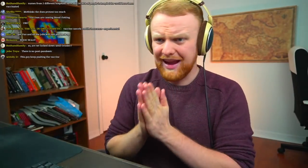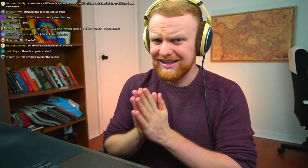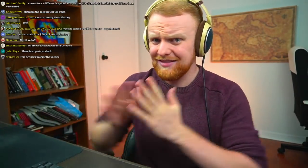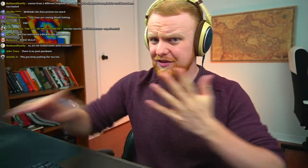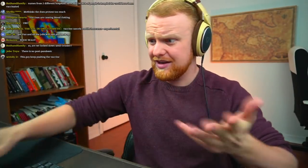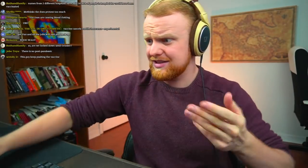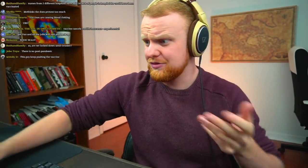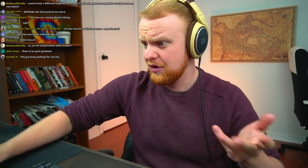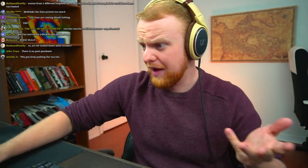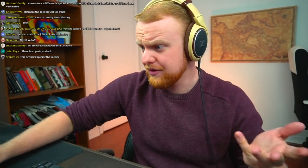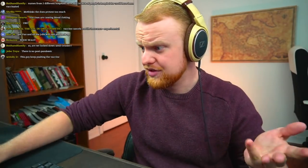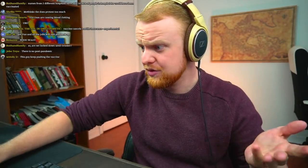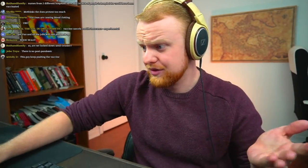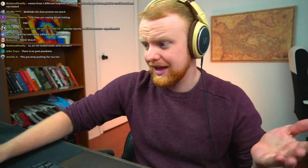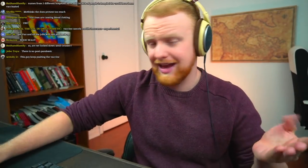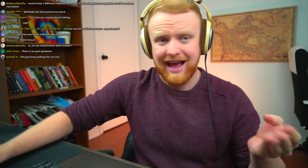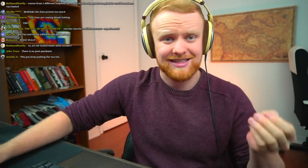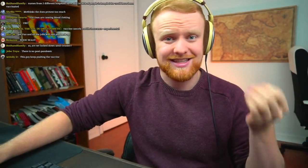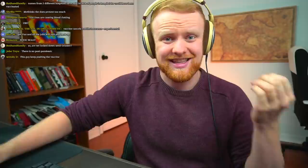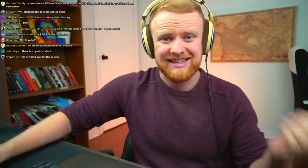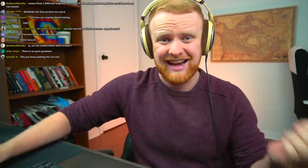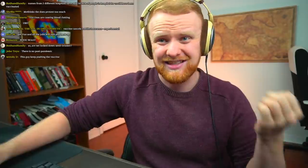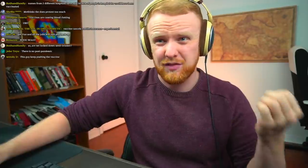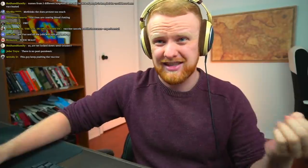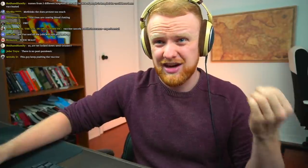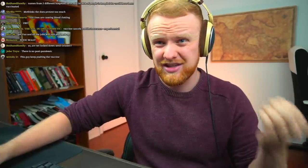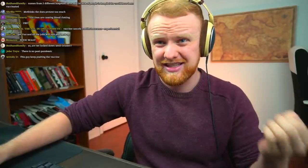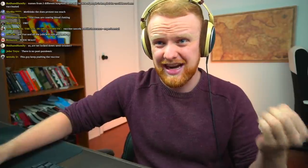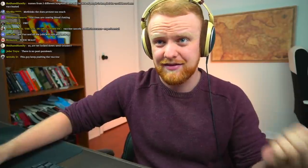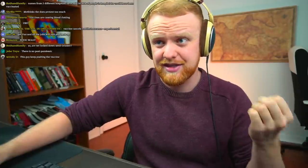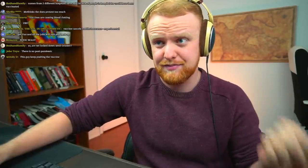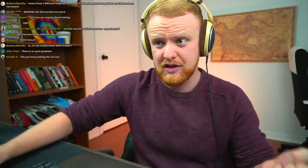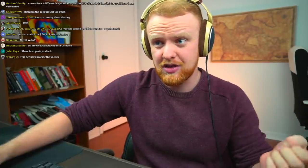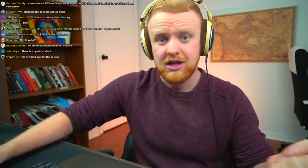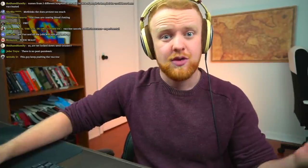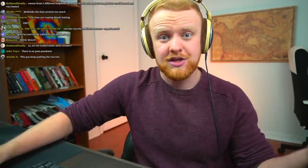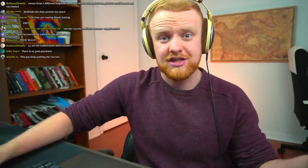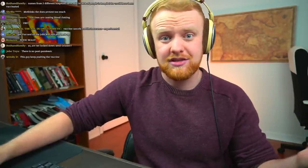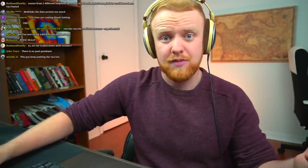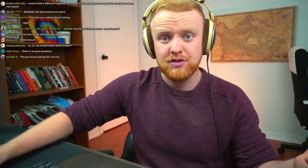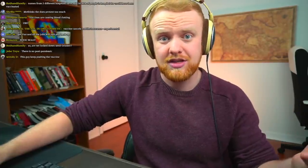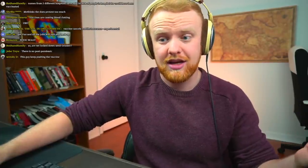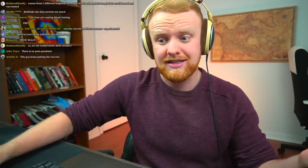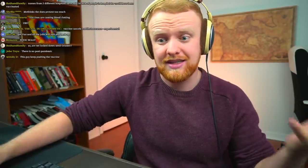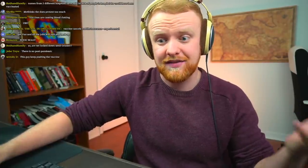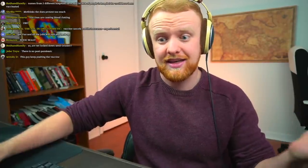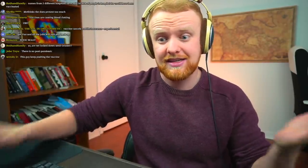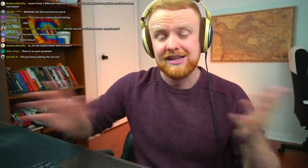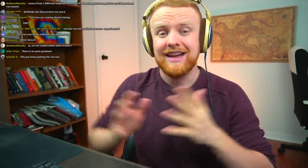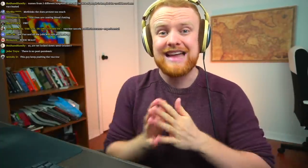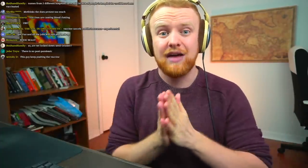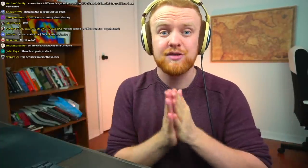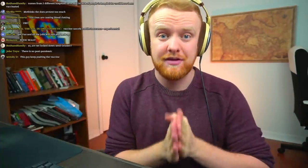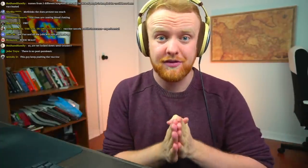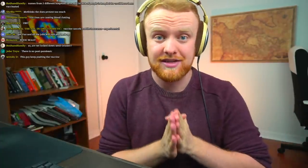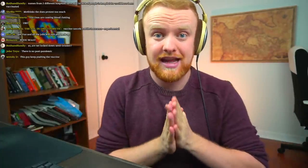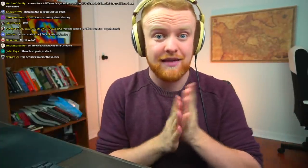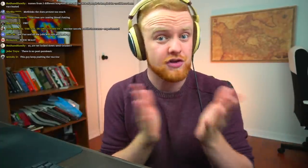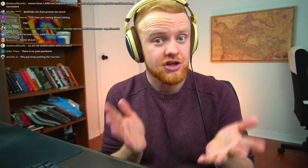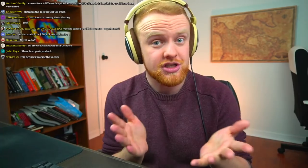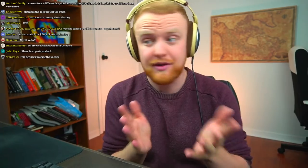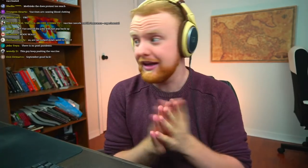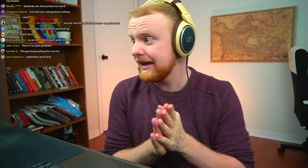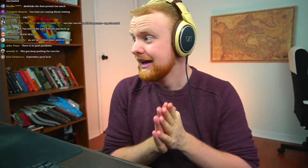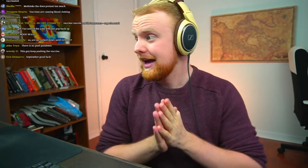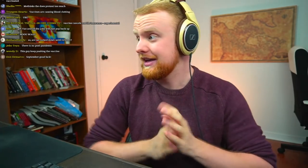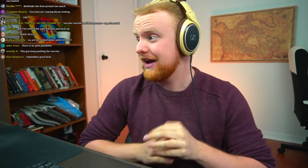I'm expecting for us to rather soon get access to the text of what's actually inside of this bill, which is the most significant announcement from today. If you're